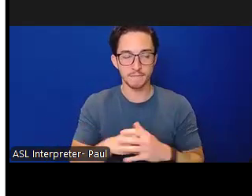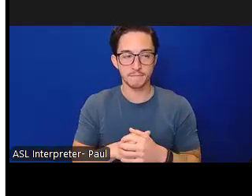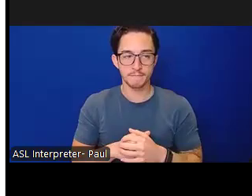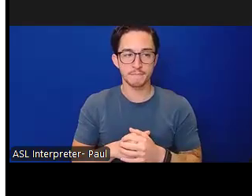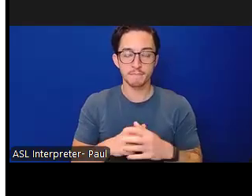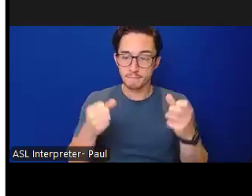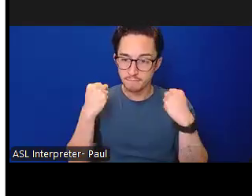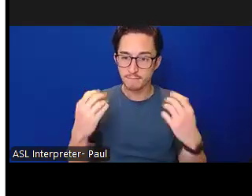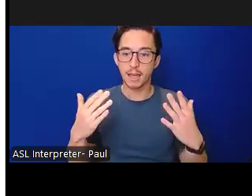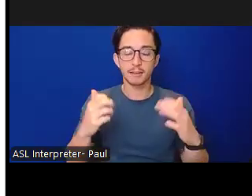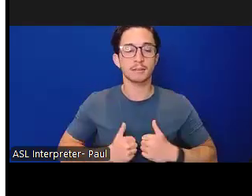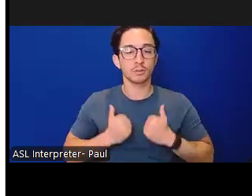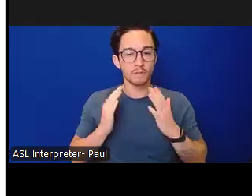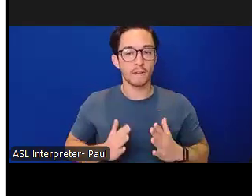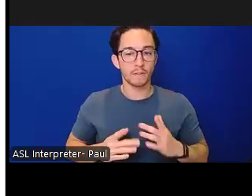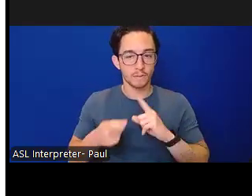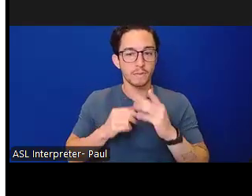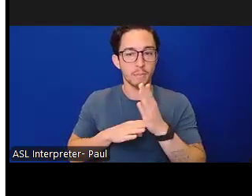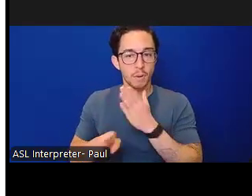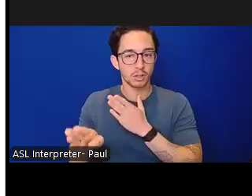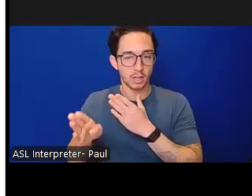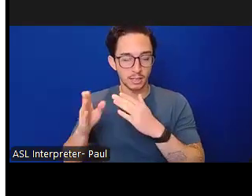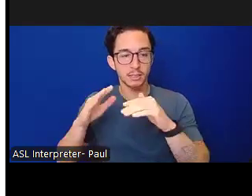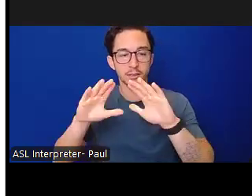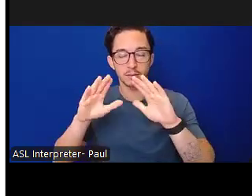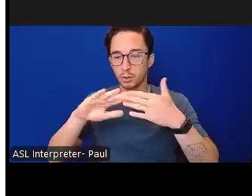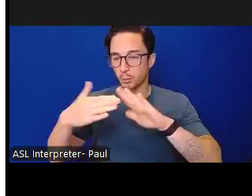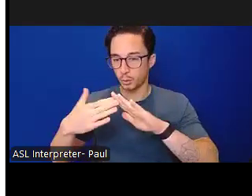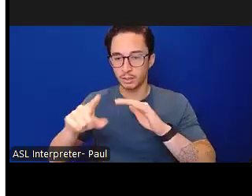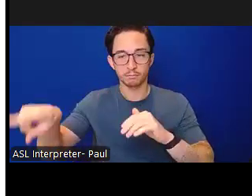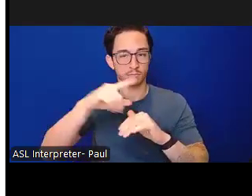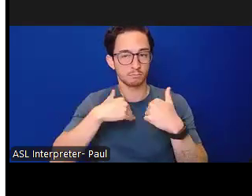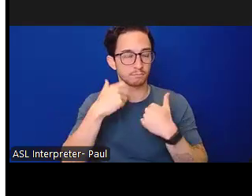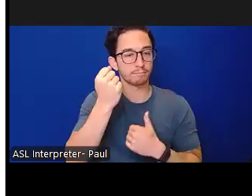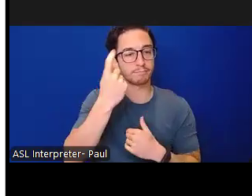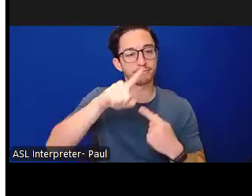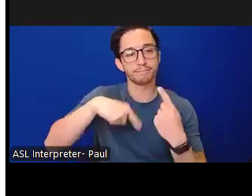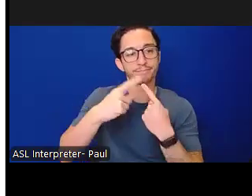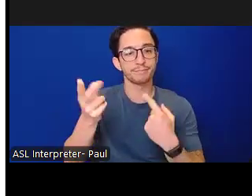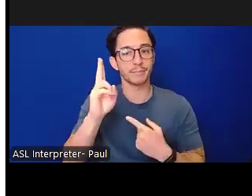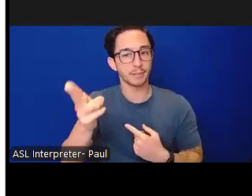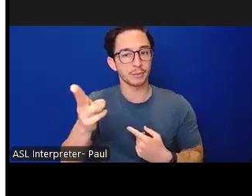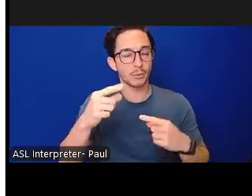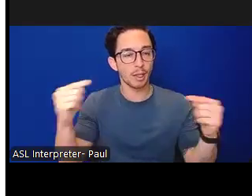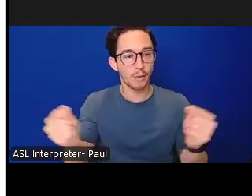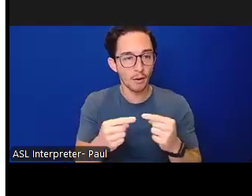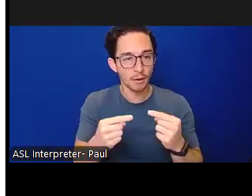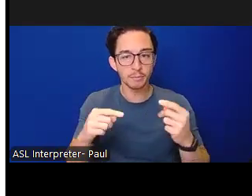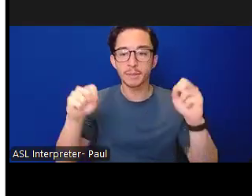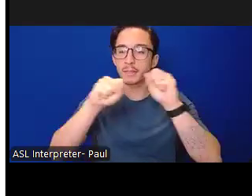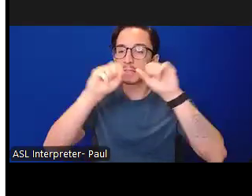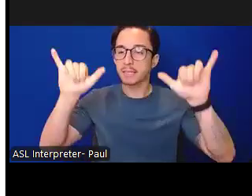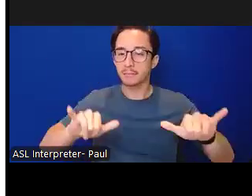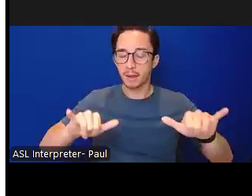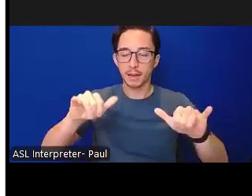Many survivors from marginalized communities have a understanding of the historical harm, systematic